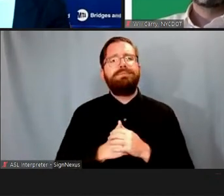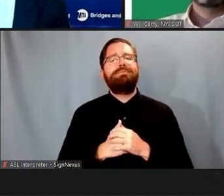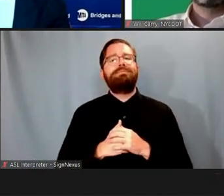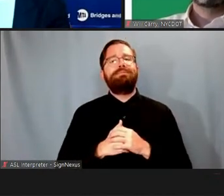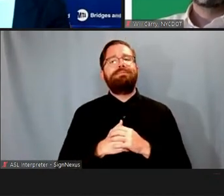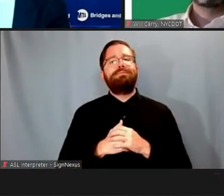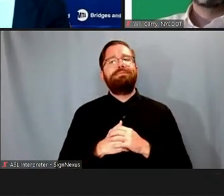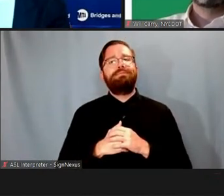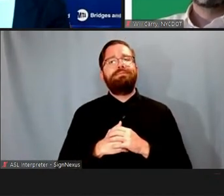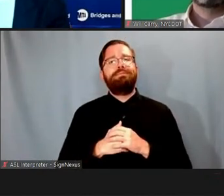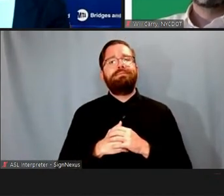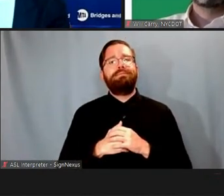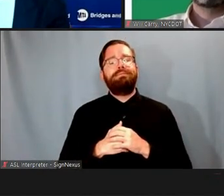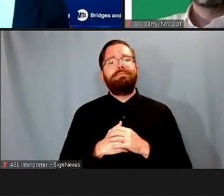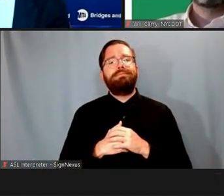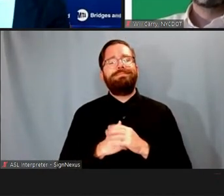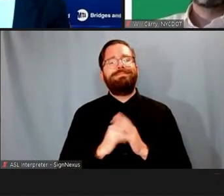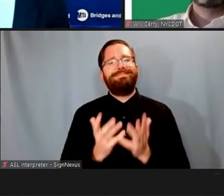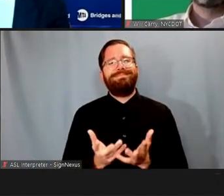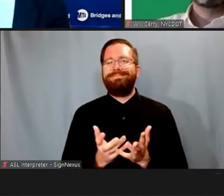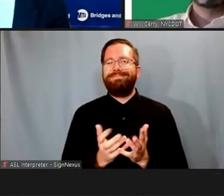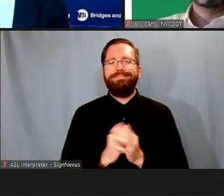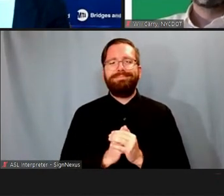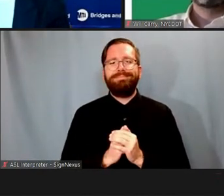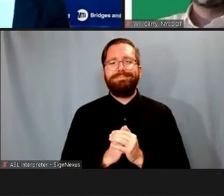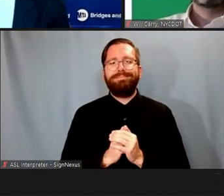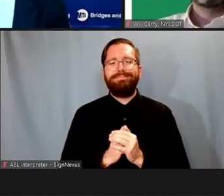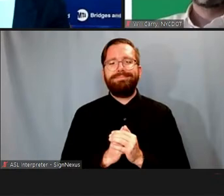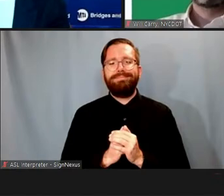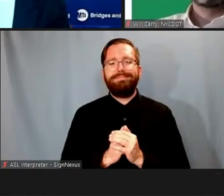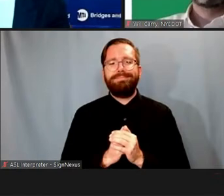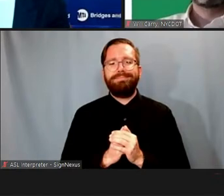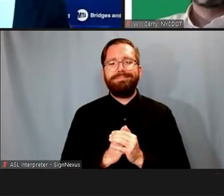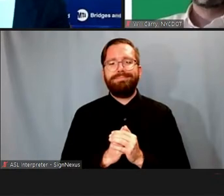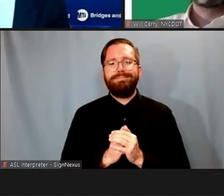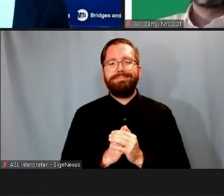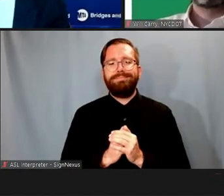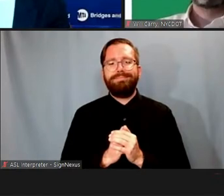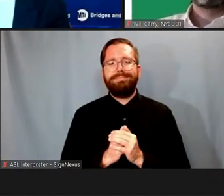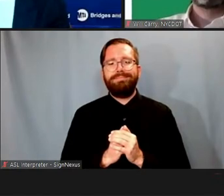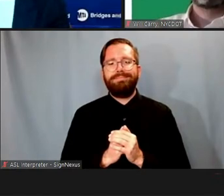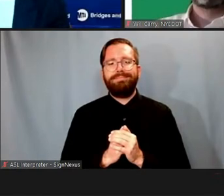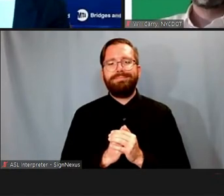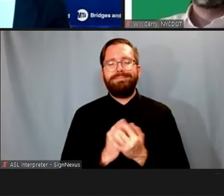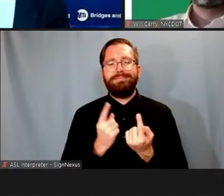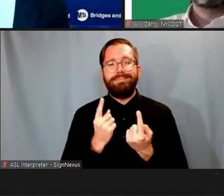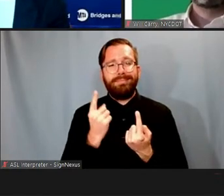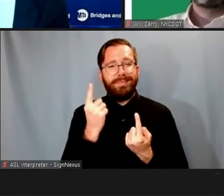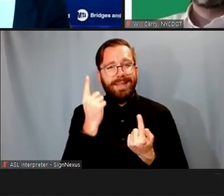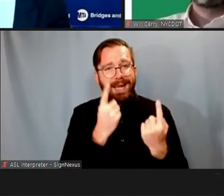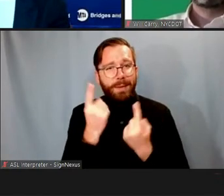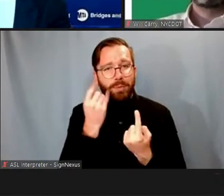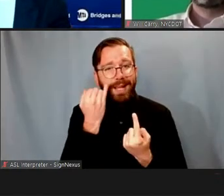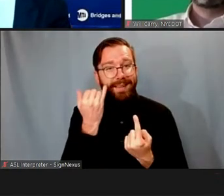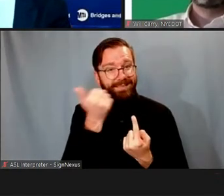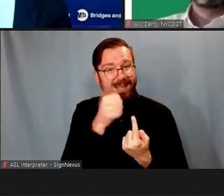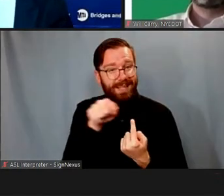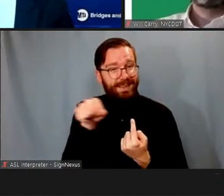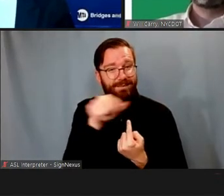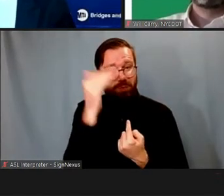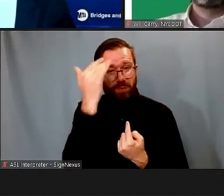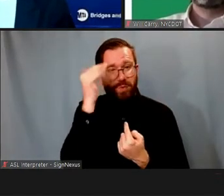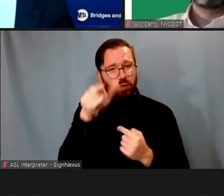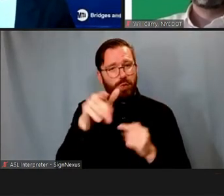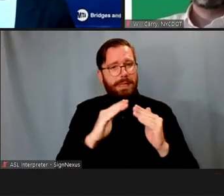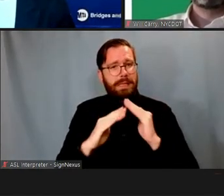just i i i'm wondering if you all had an idea of as to what you do being a city employee i don't have a choice where i work i